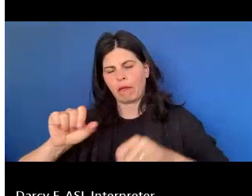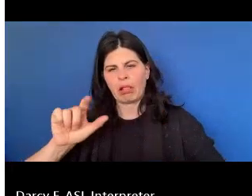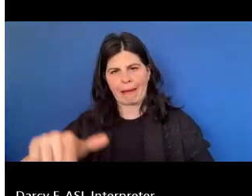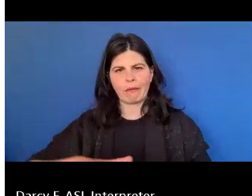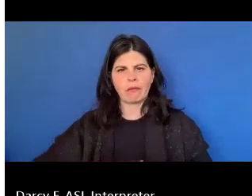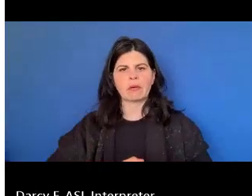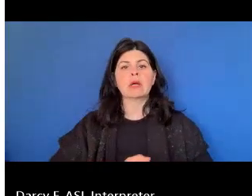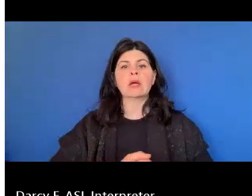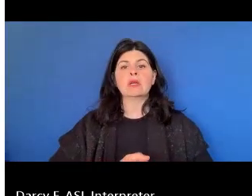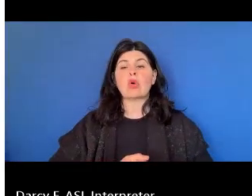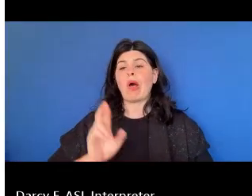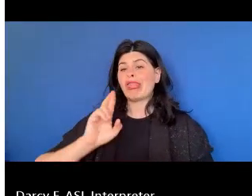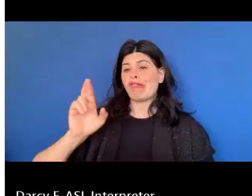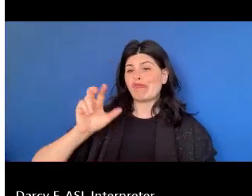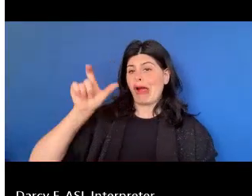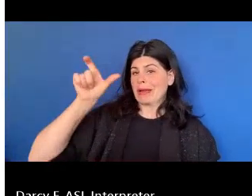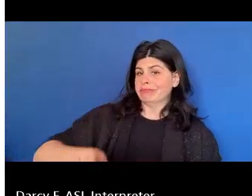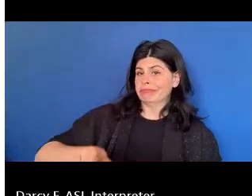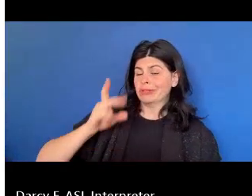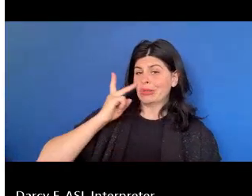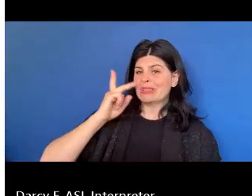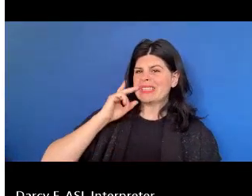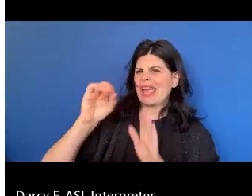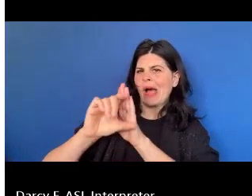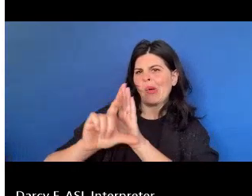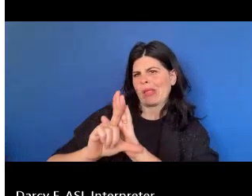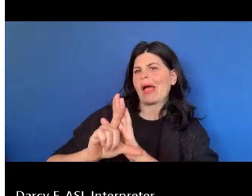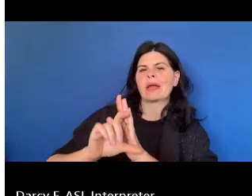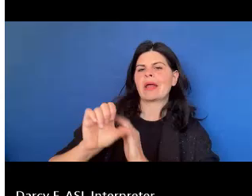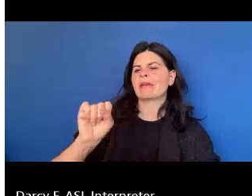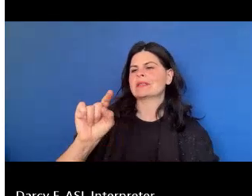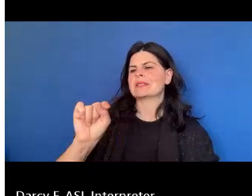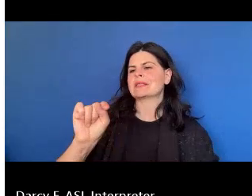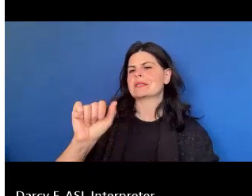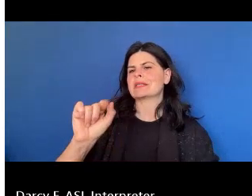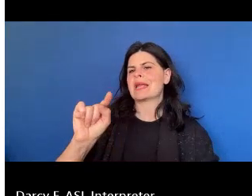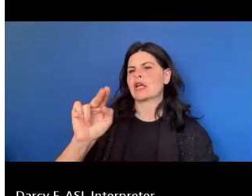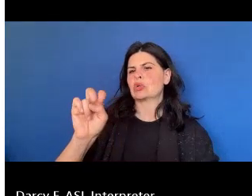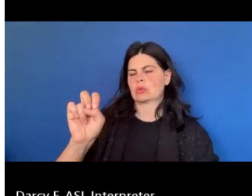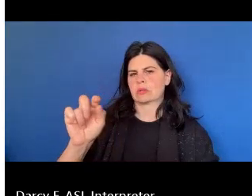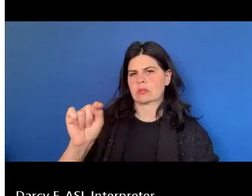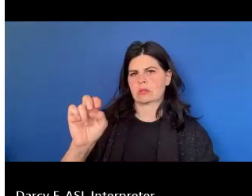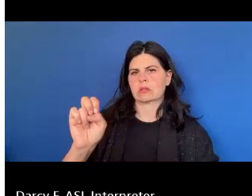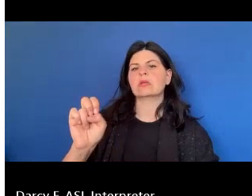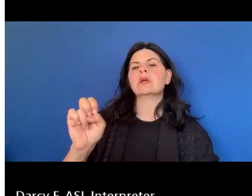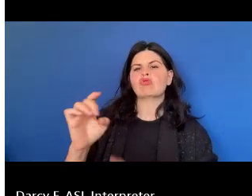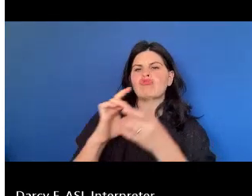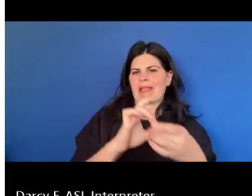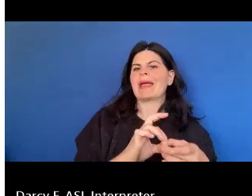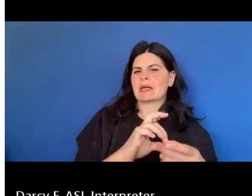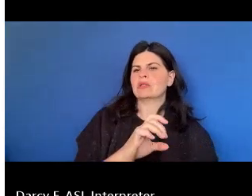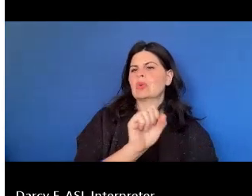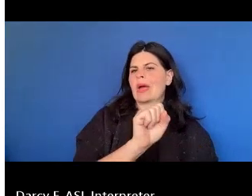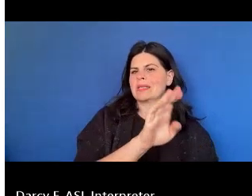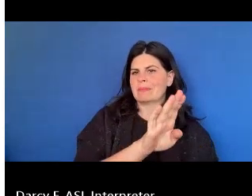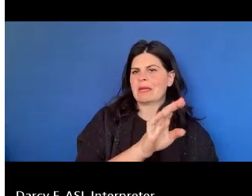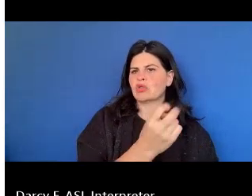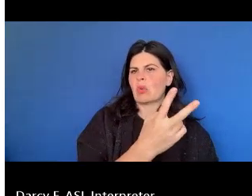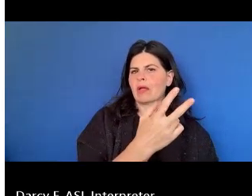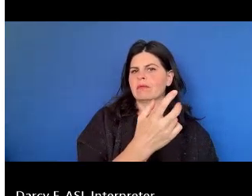an outline of the actual statute related to SB 1221. So in PUC section